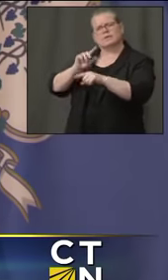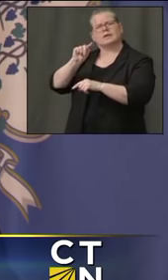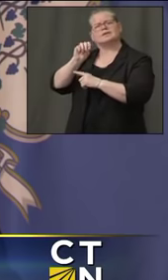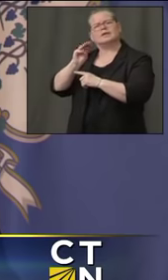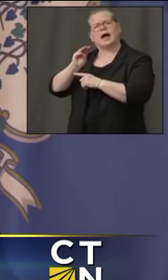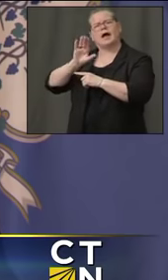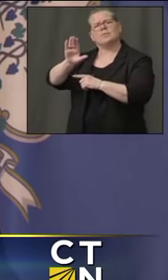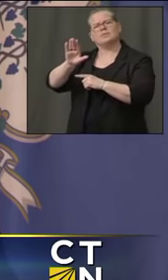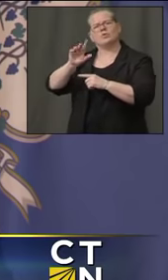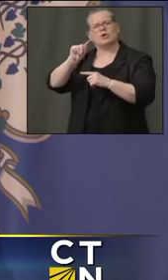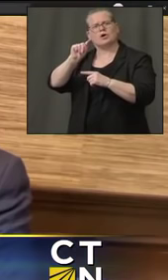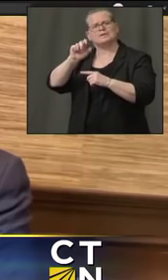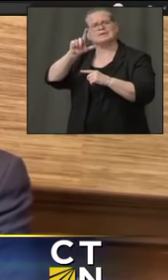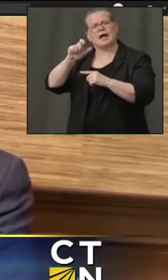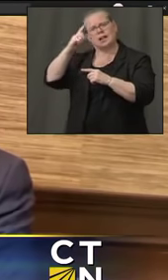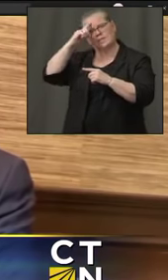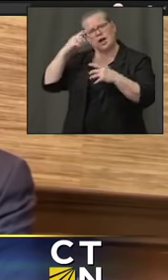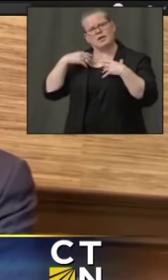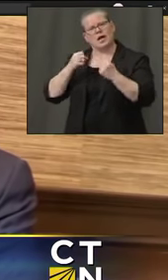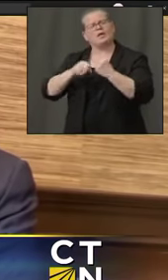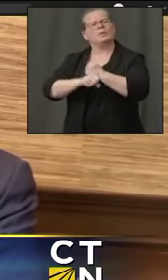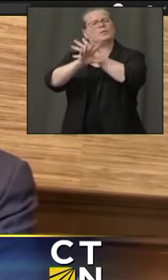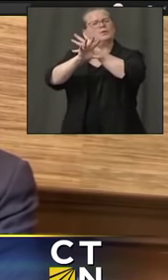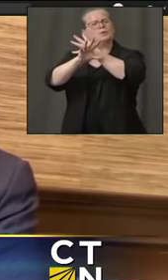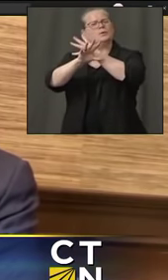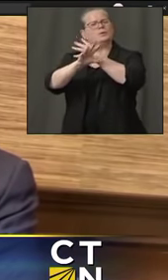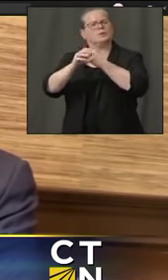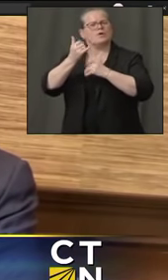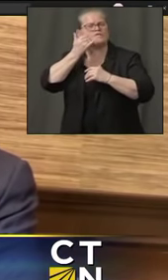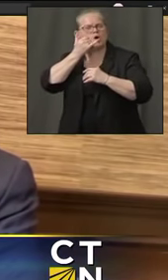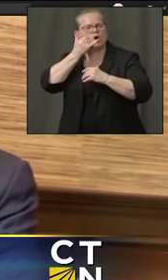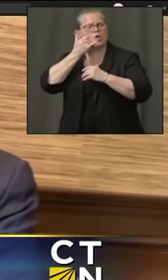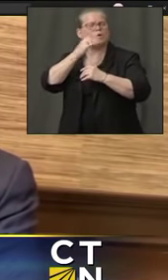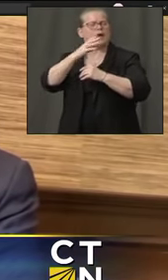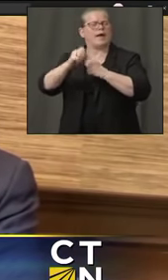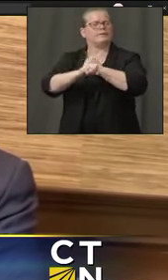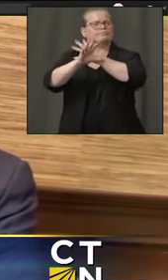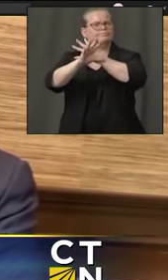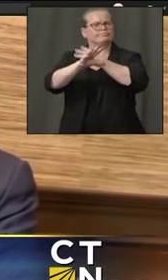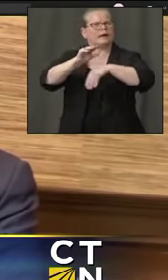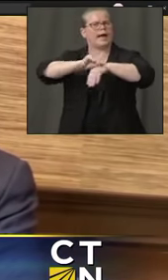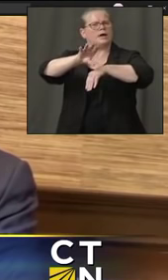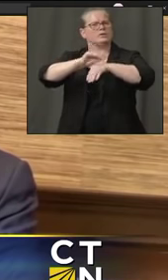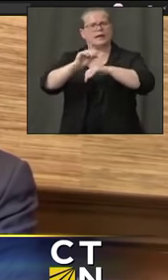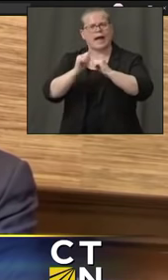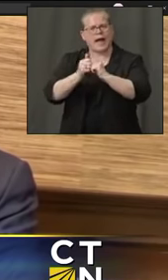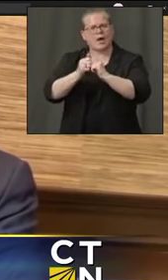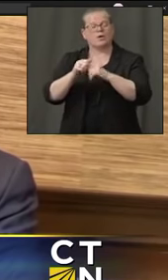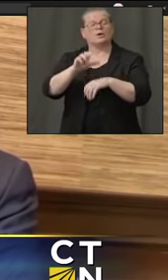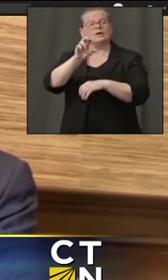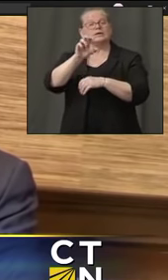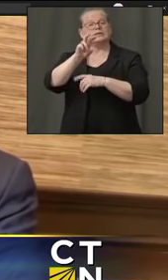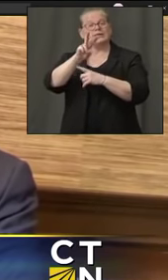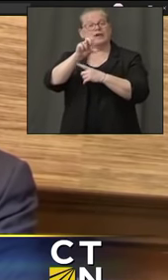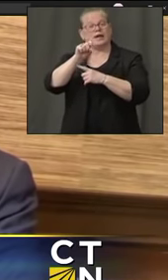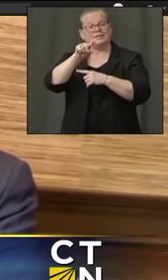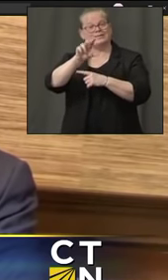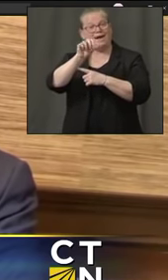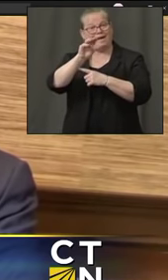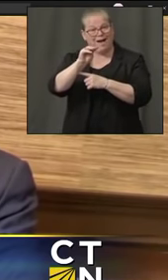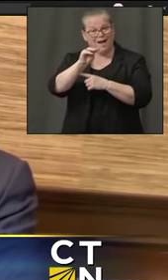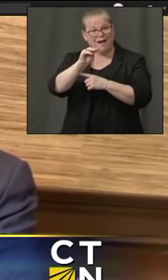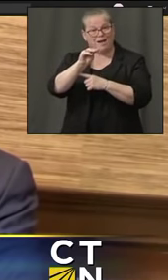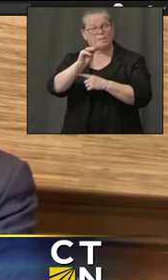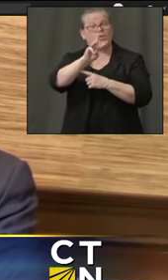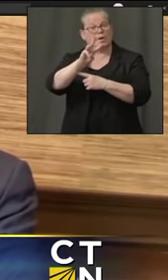services? They can go on the CVS.com site as well as the Aetna.com site, and there'll be information there